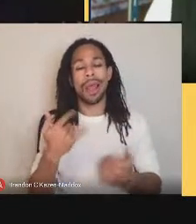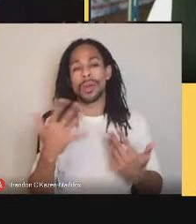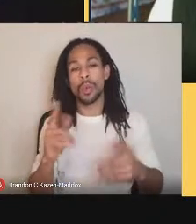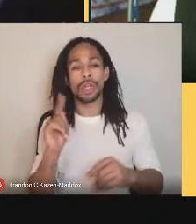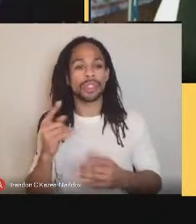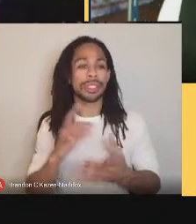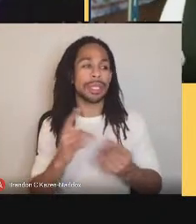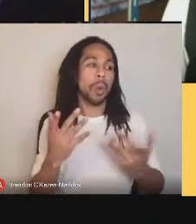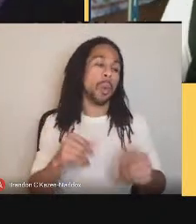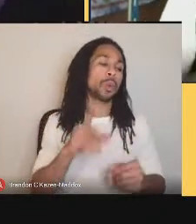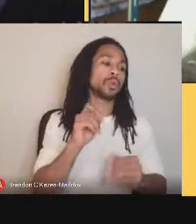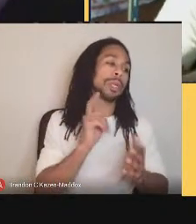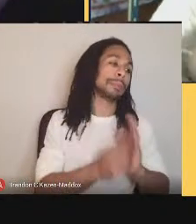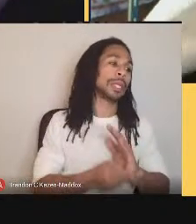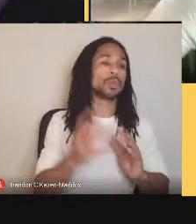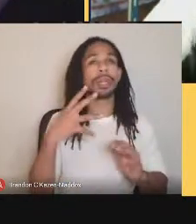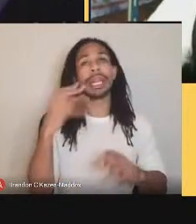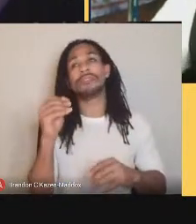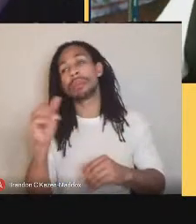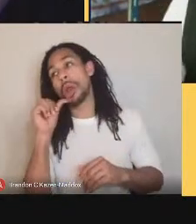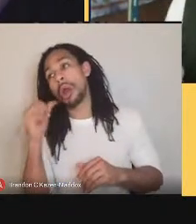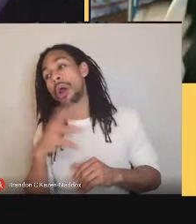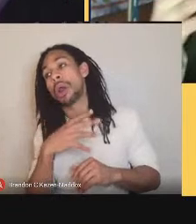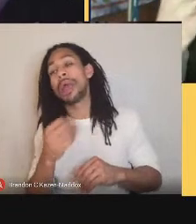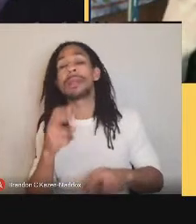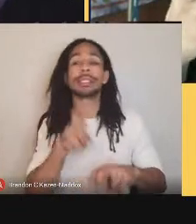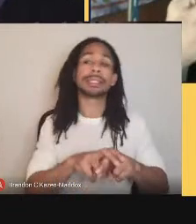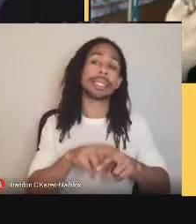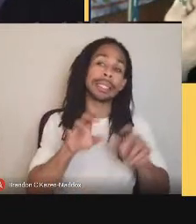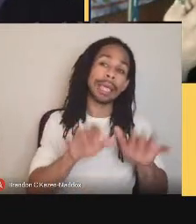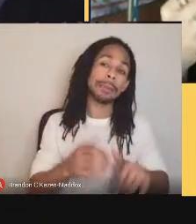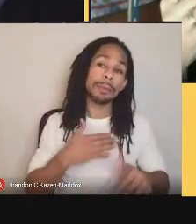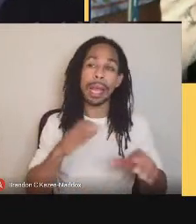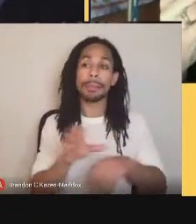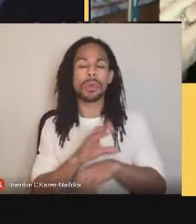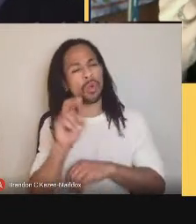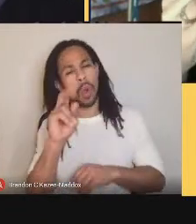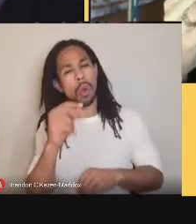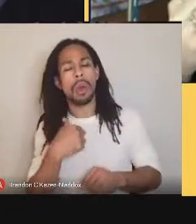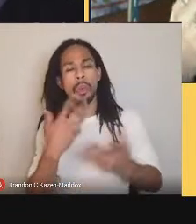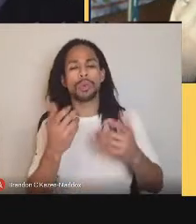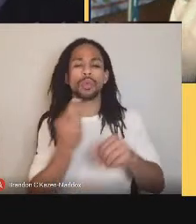my computer. Using it also as a transition